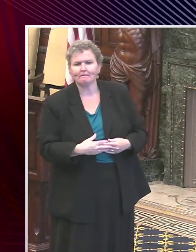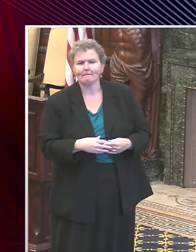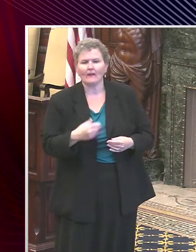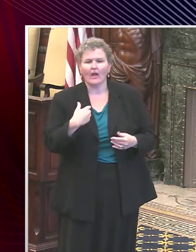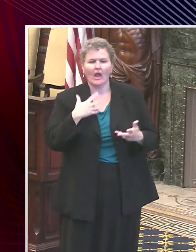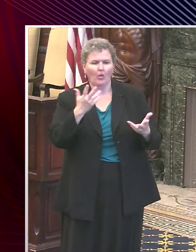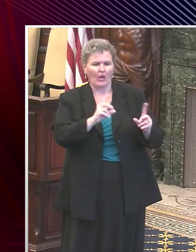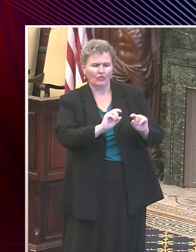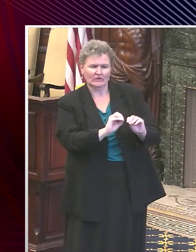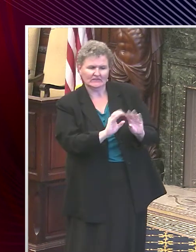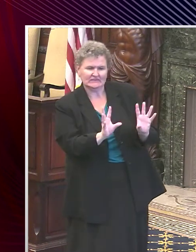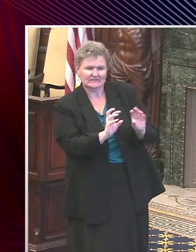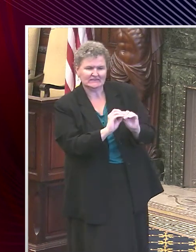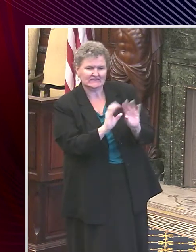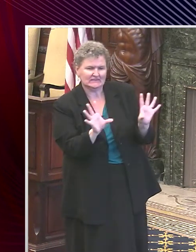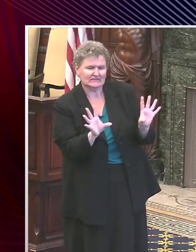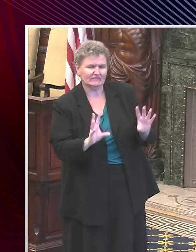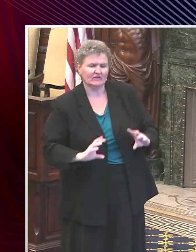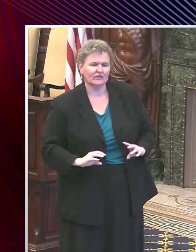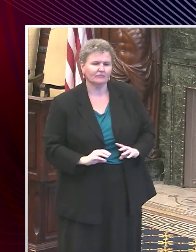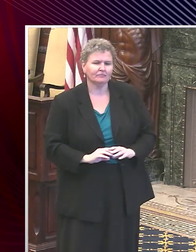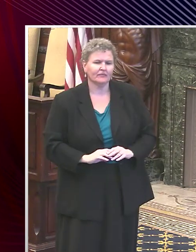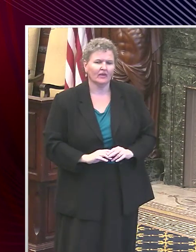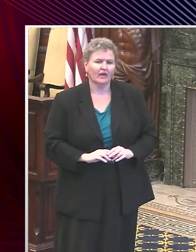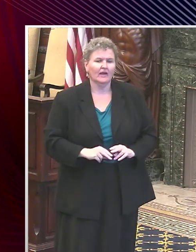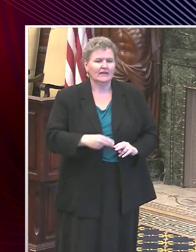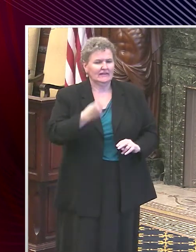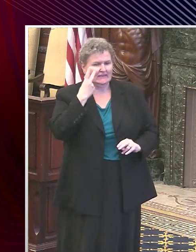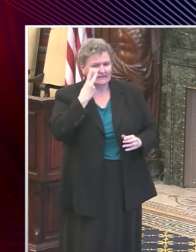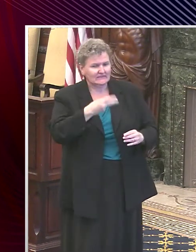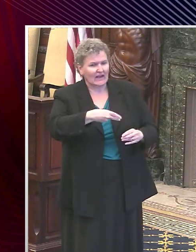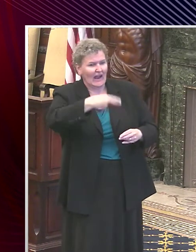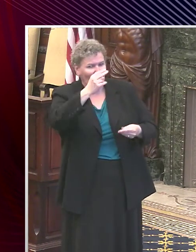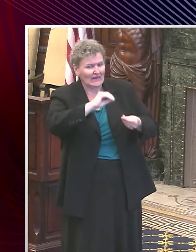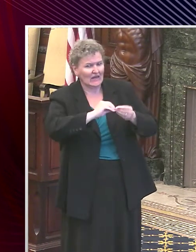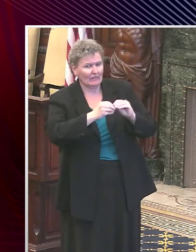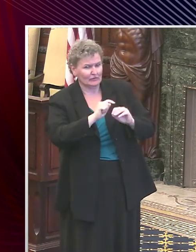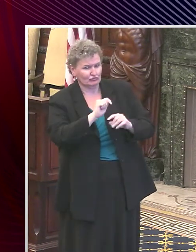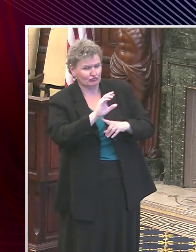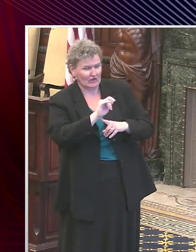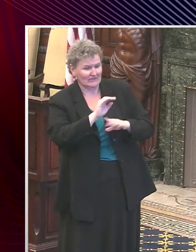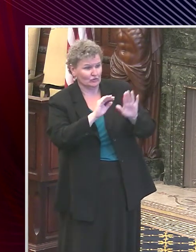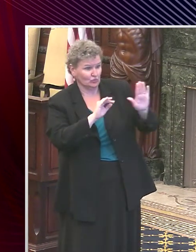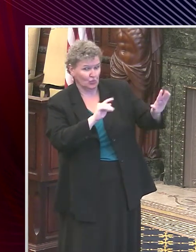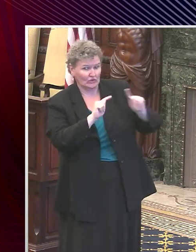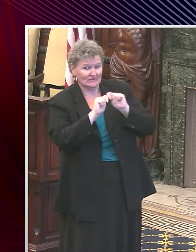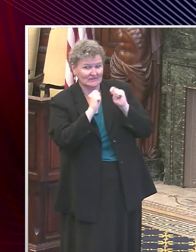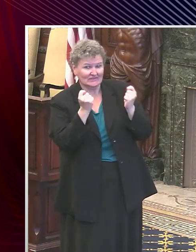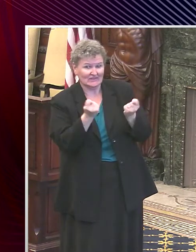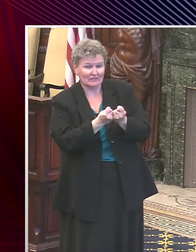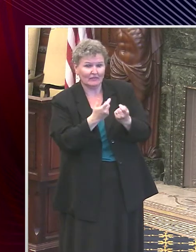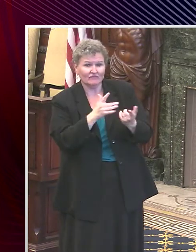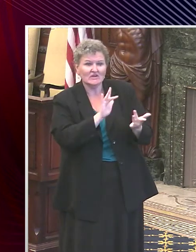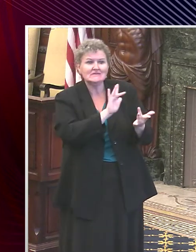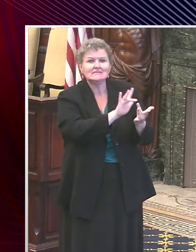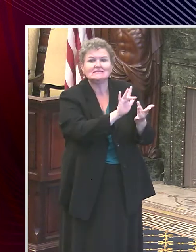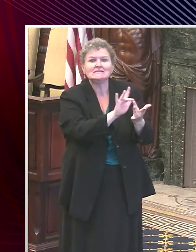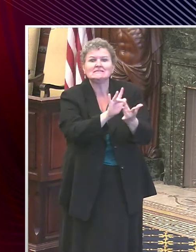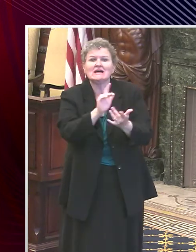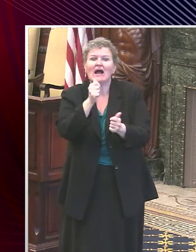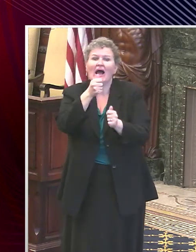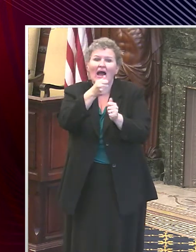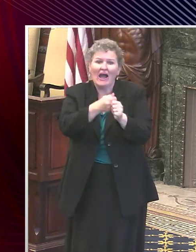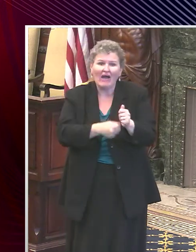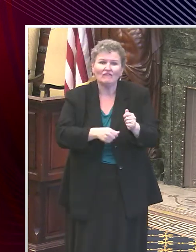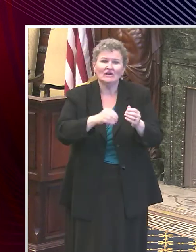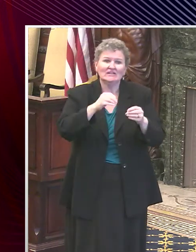clarify, with this high number of cases, is your team actually attempting at least to contact every new case that comes